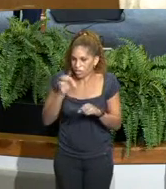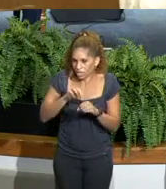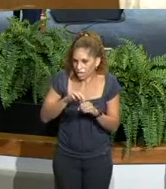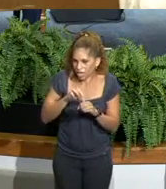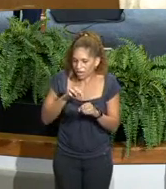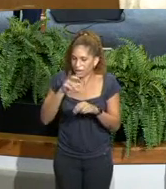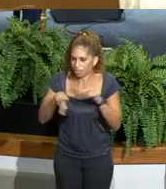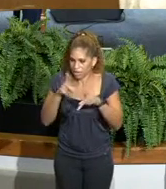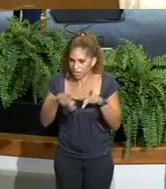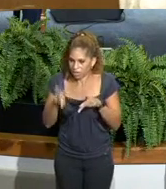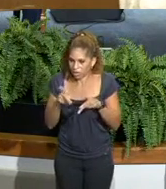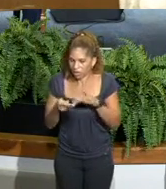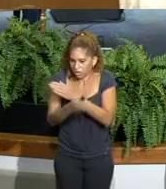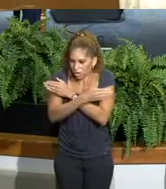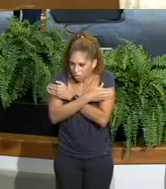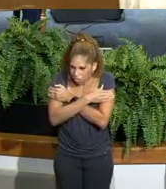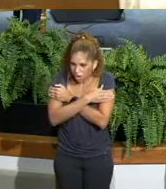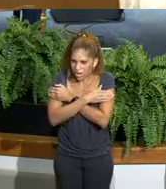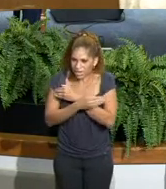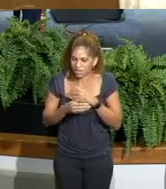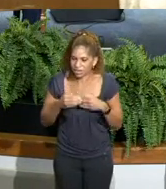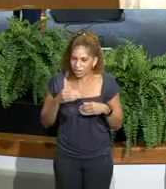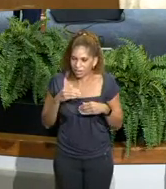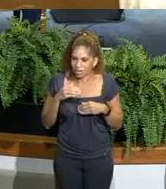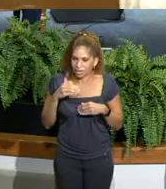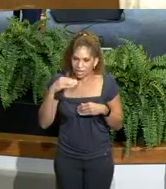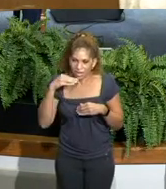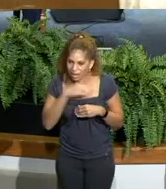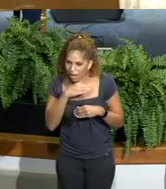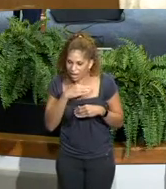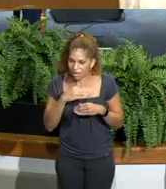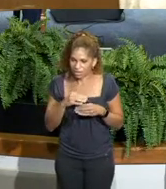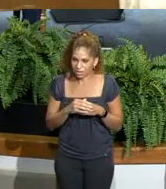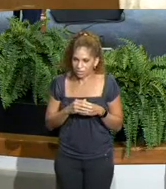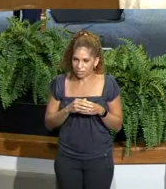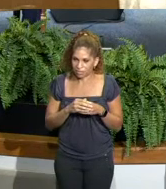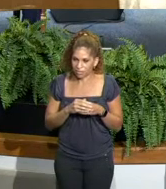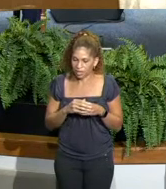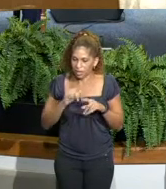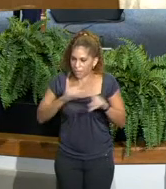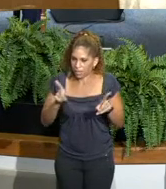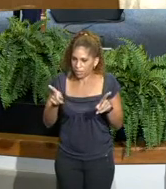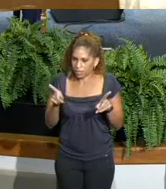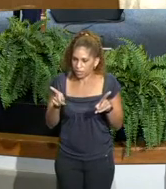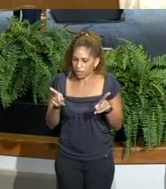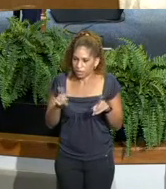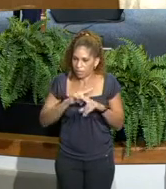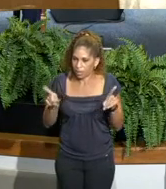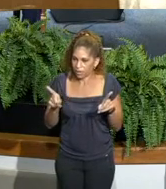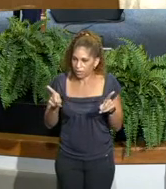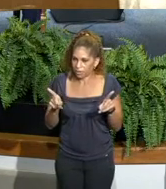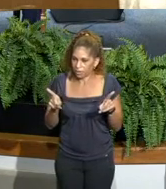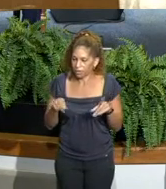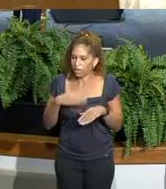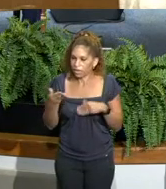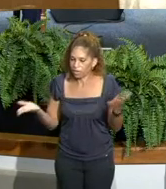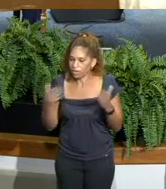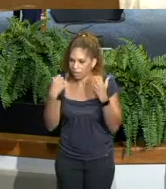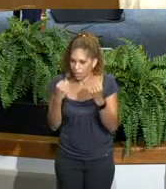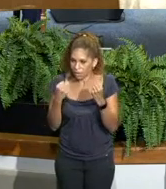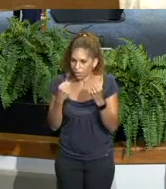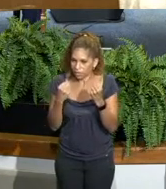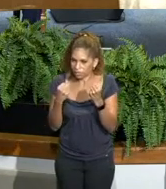a false notions of trickle-down economic and neoliberalism. But there is a